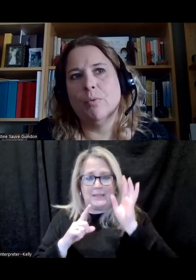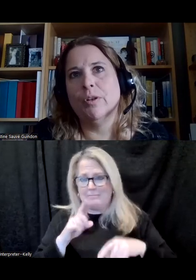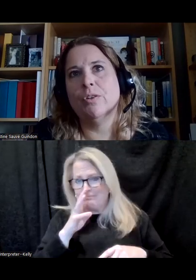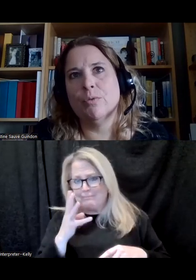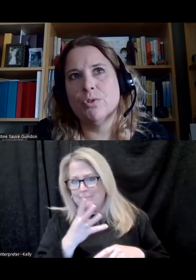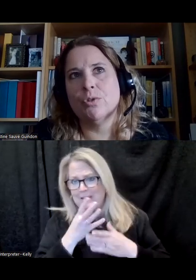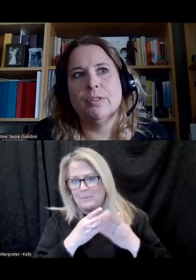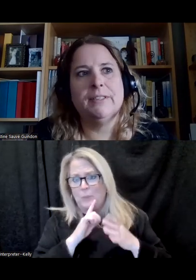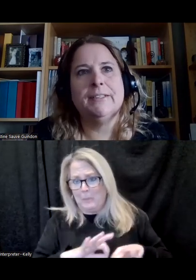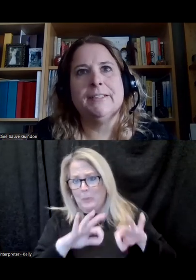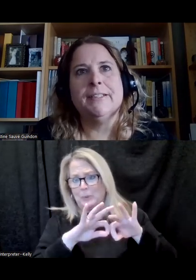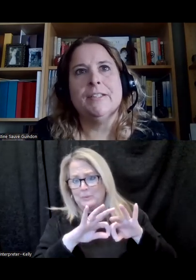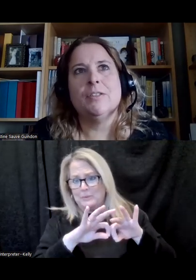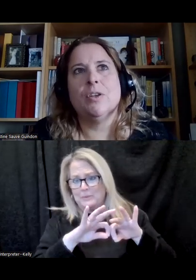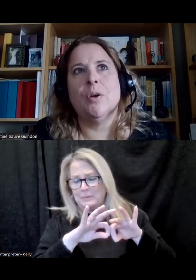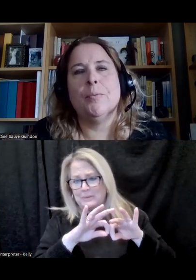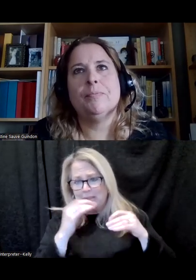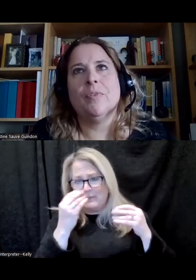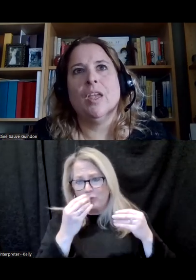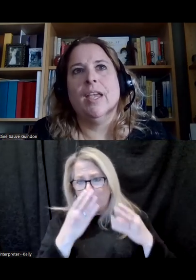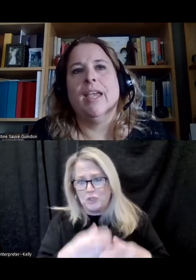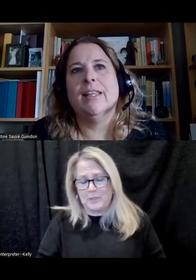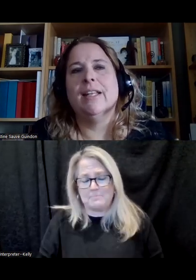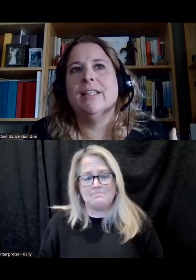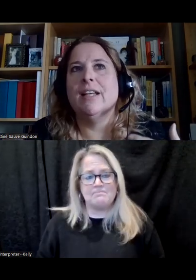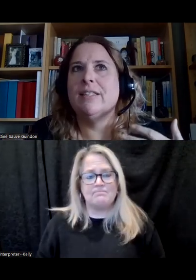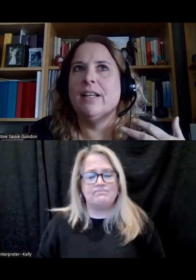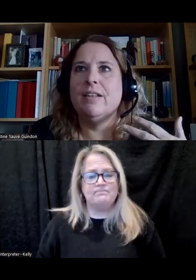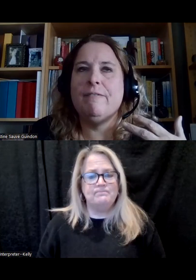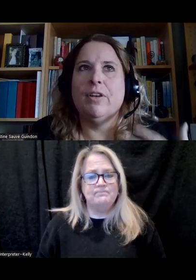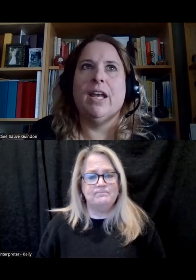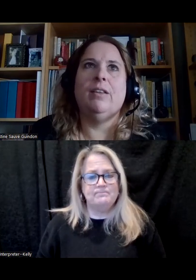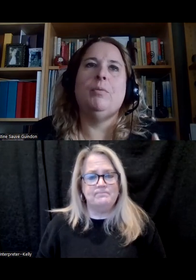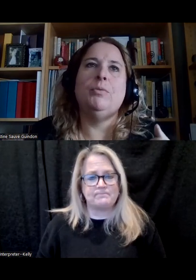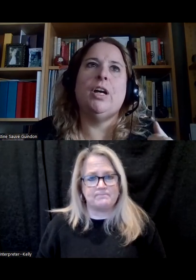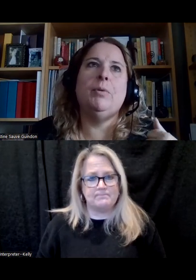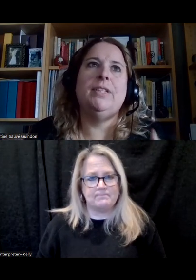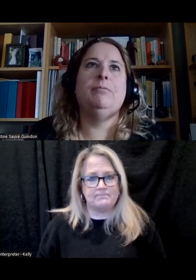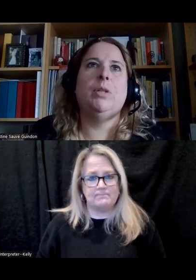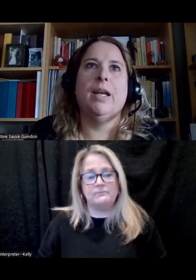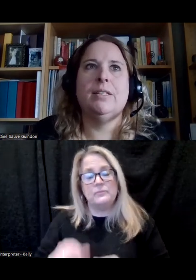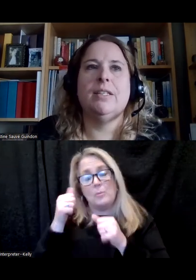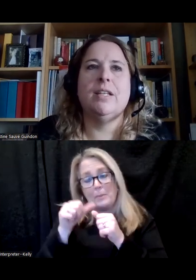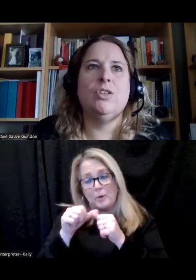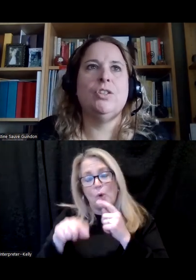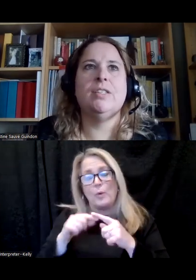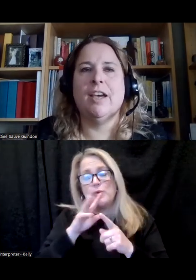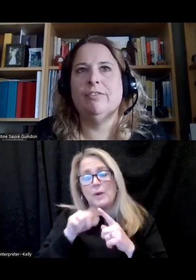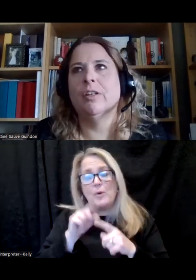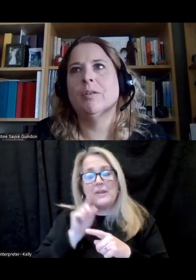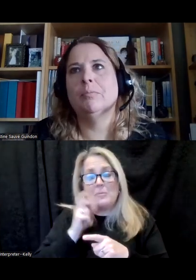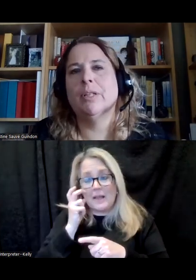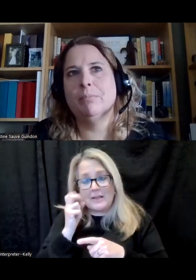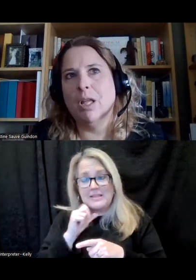very important and crucial. So, and let not forget that when we talk about deaf blindness, it's not just